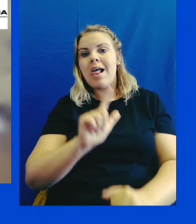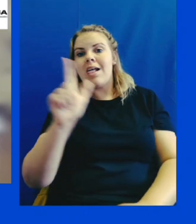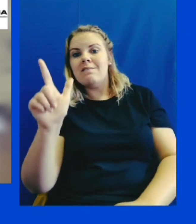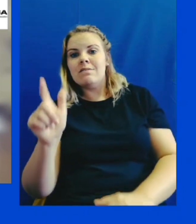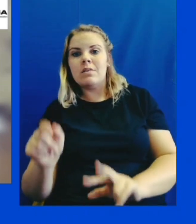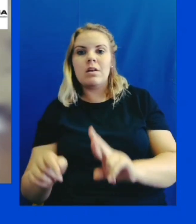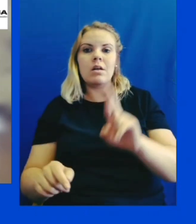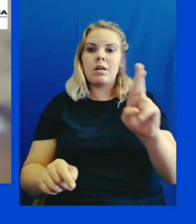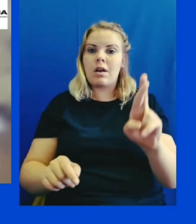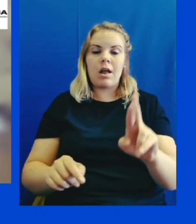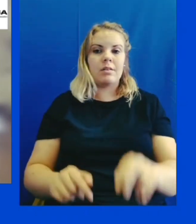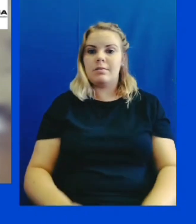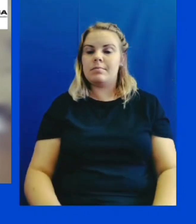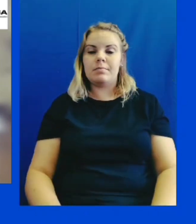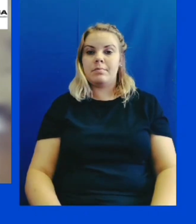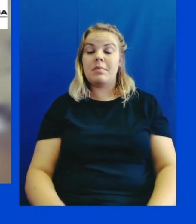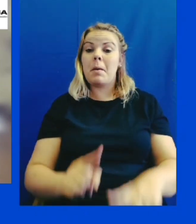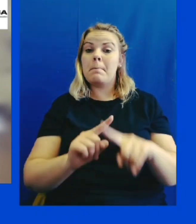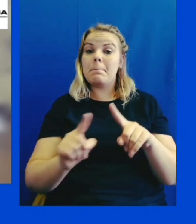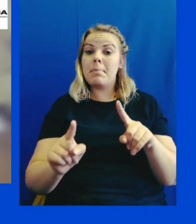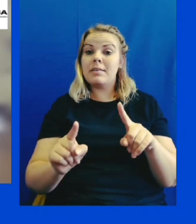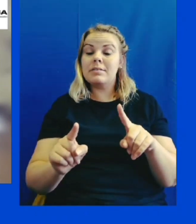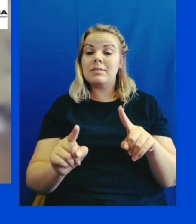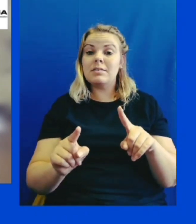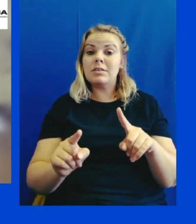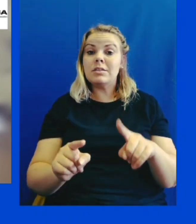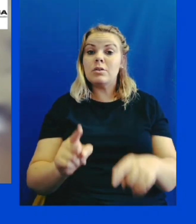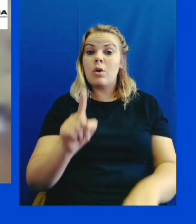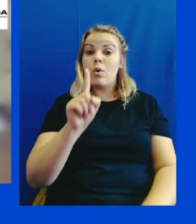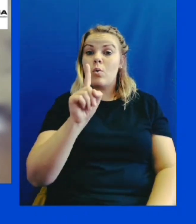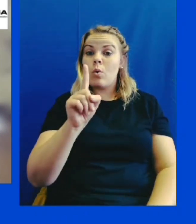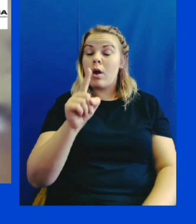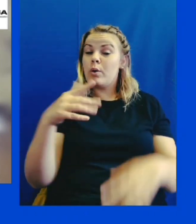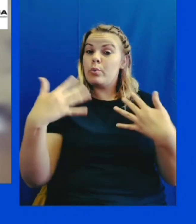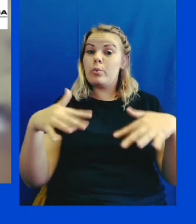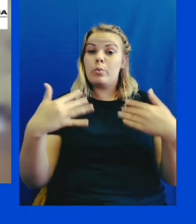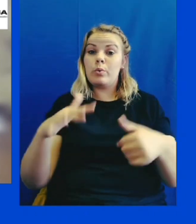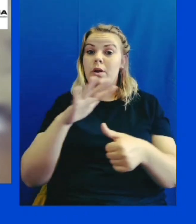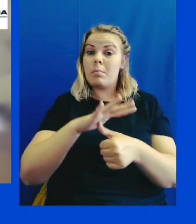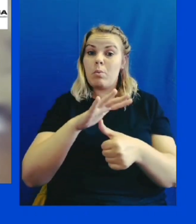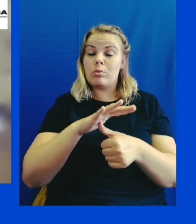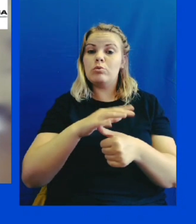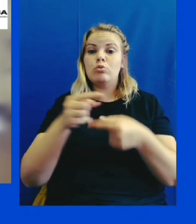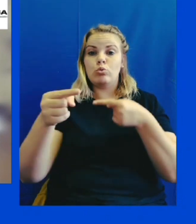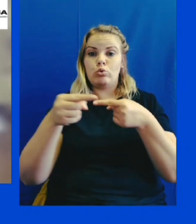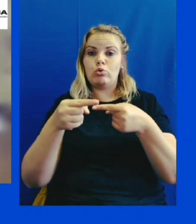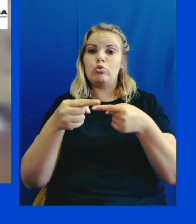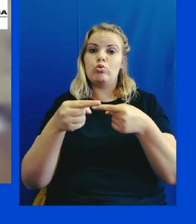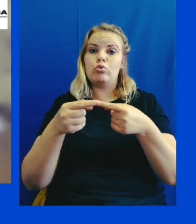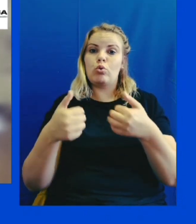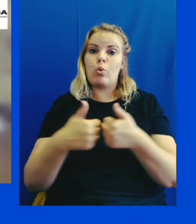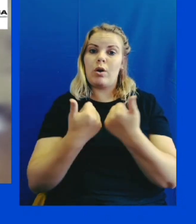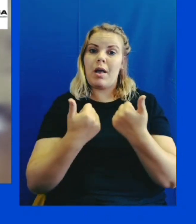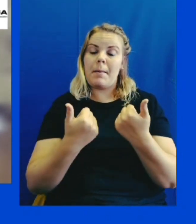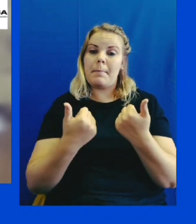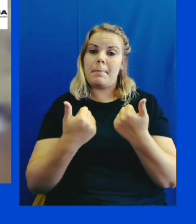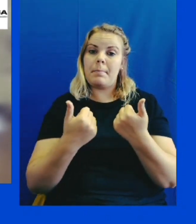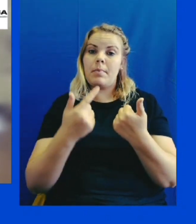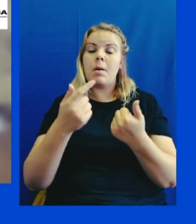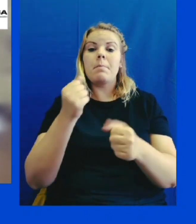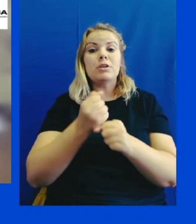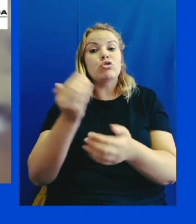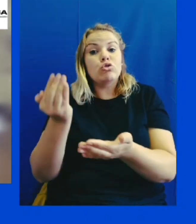right. Um, but one of the critical things to good scoring at KDM is short game. You've got to be able